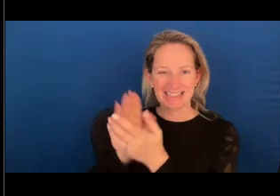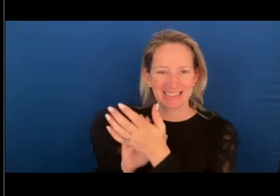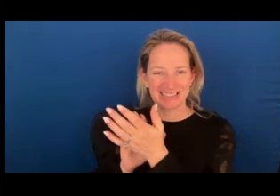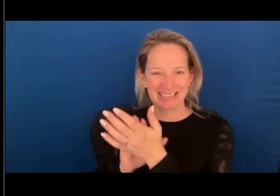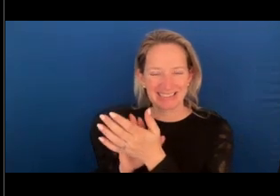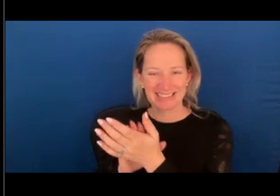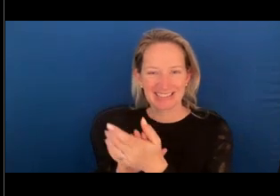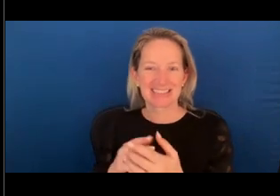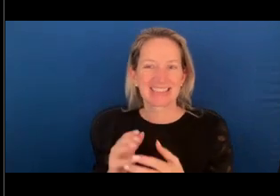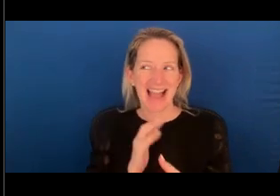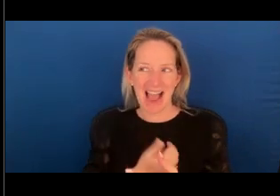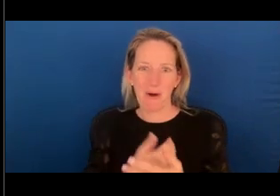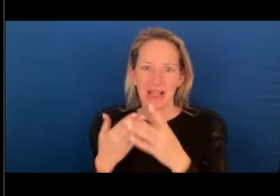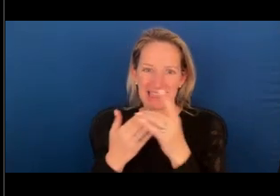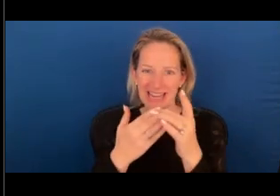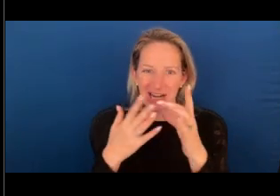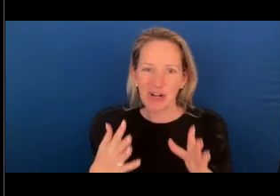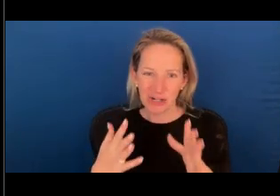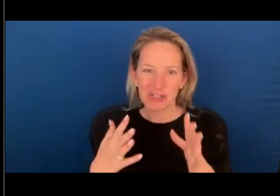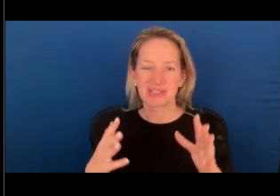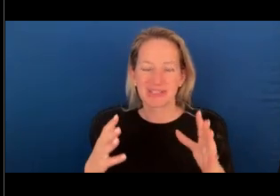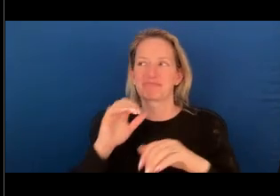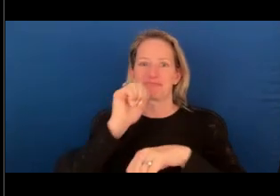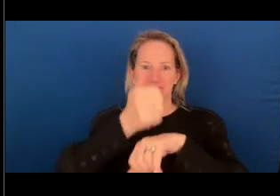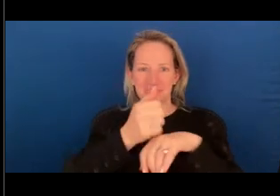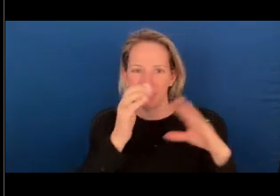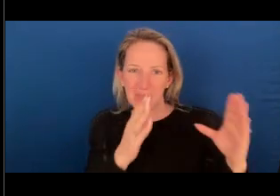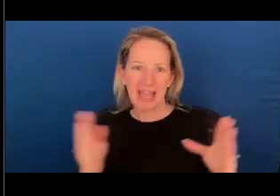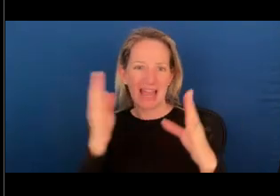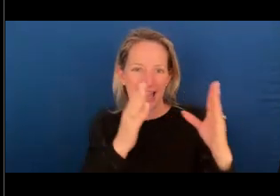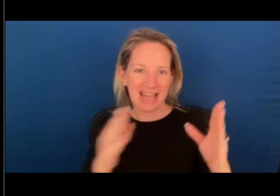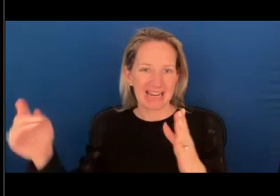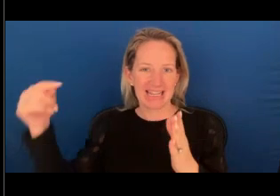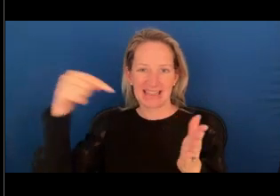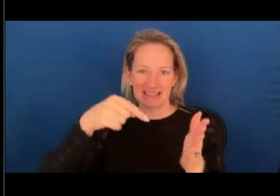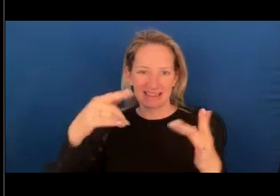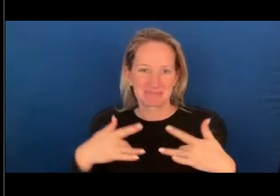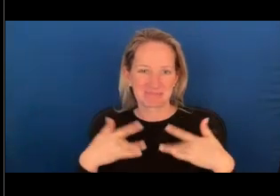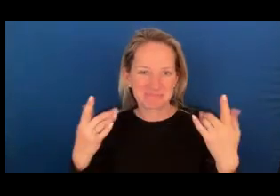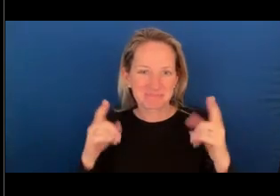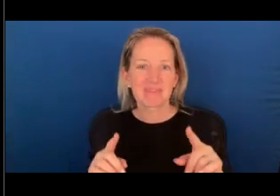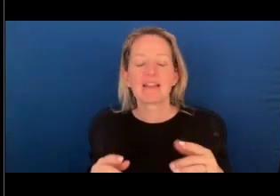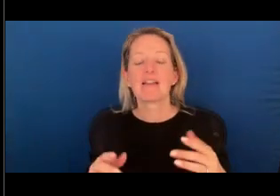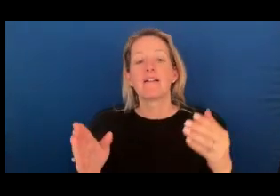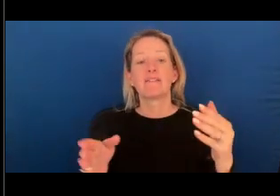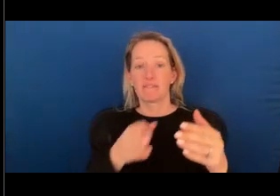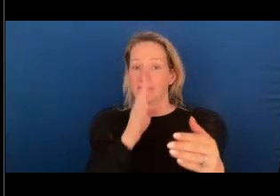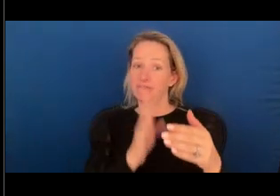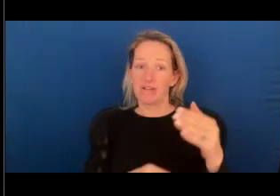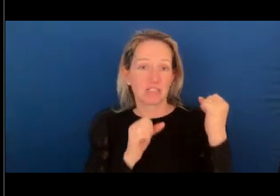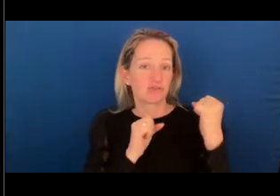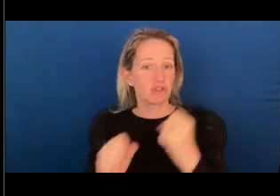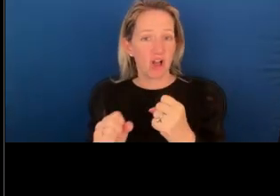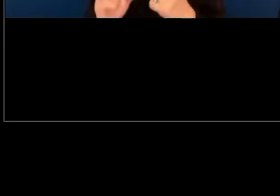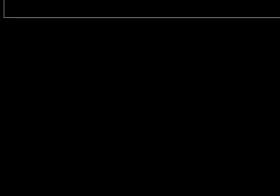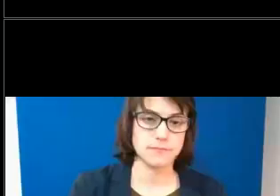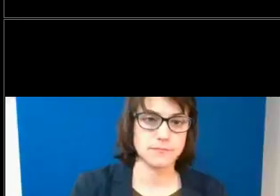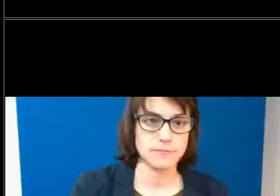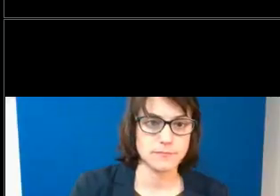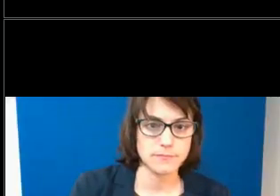fearless leaders planning the symposium. So we're finishing strong. We've got 6 speakers lined up for you this session. The session